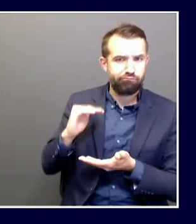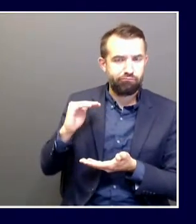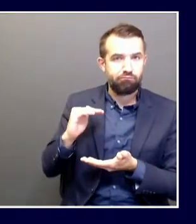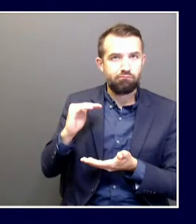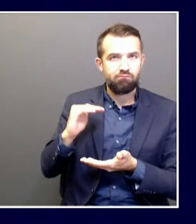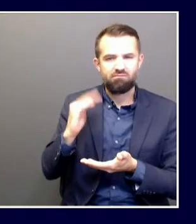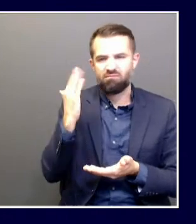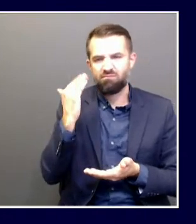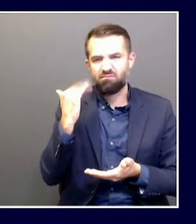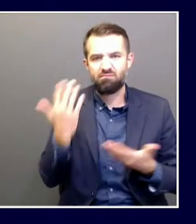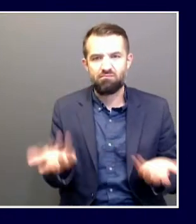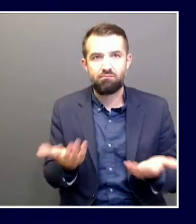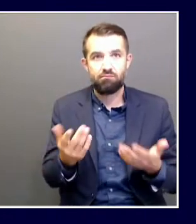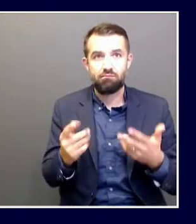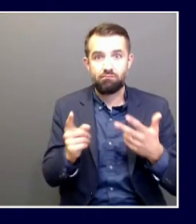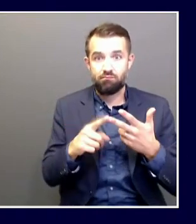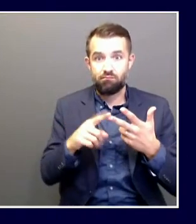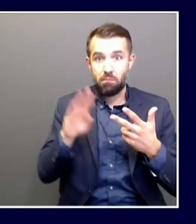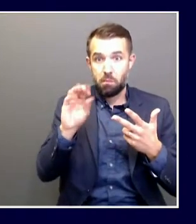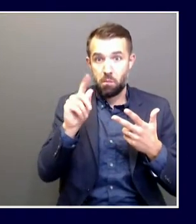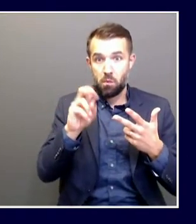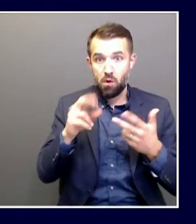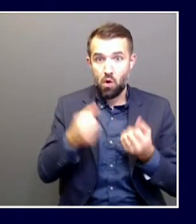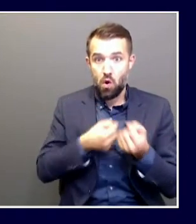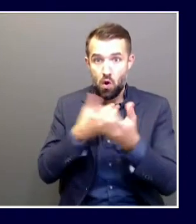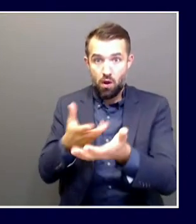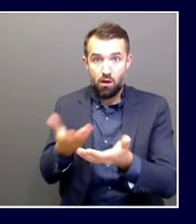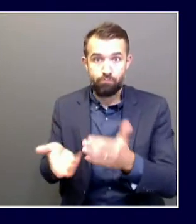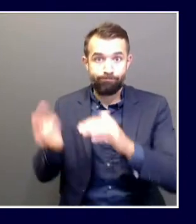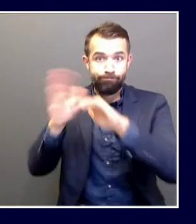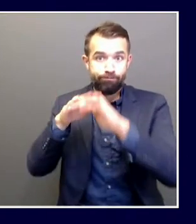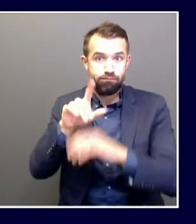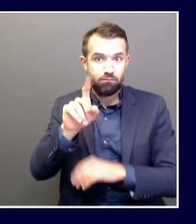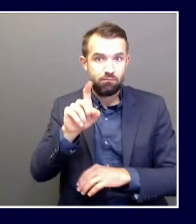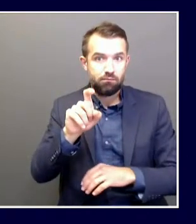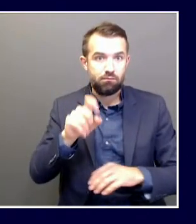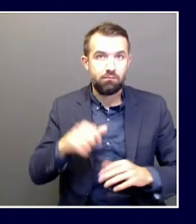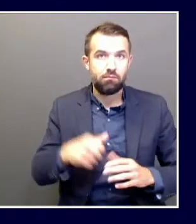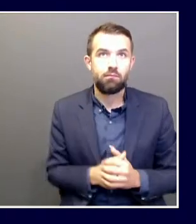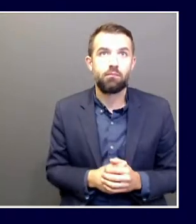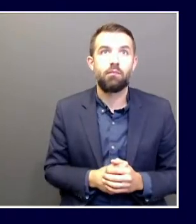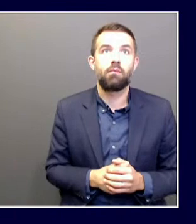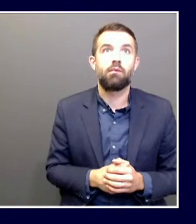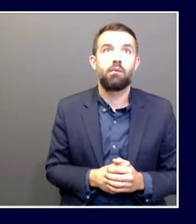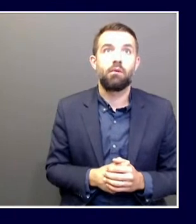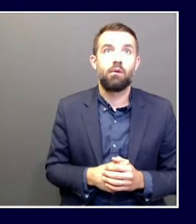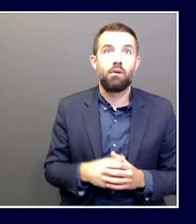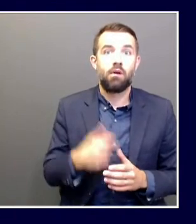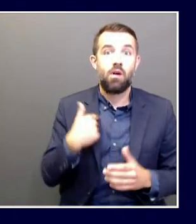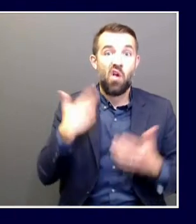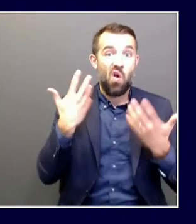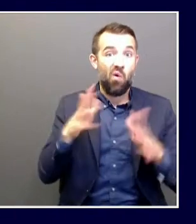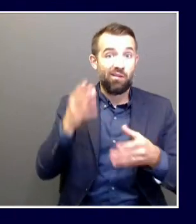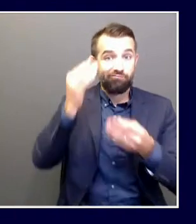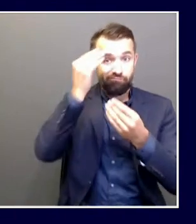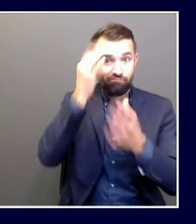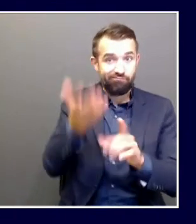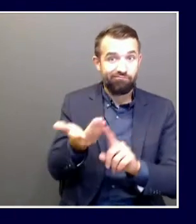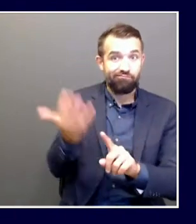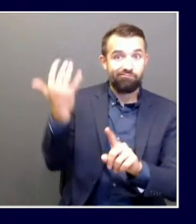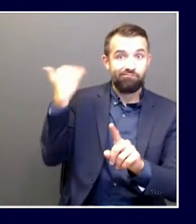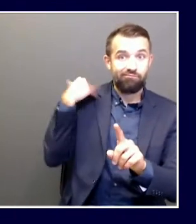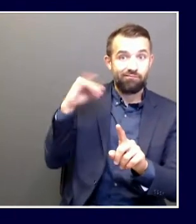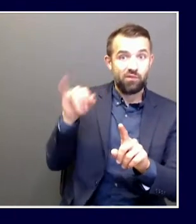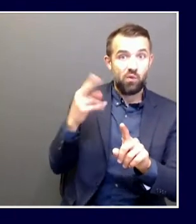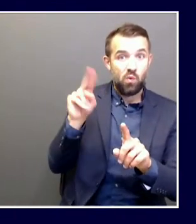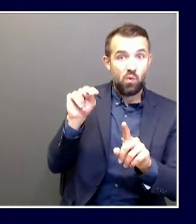boosters. It puts us back at the mid-June rate, Patrick, thereabouts. Yeah. It's ebbed and flowed, but that's